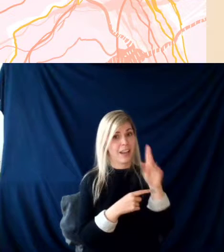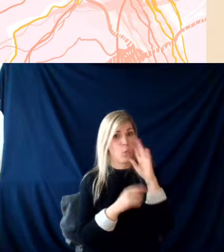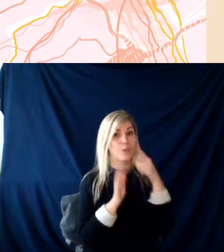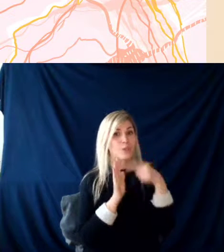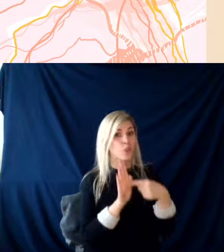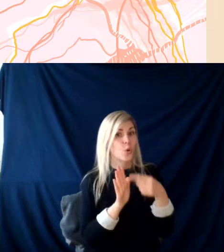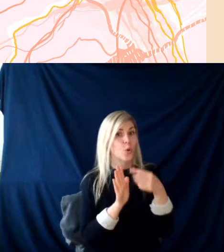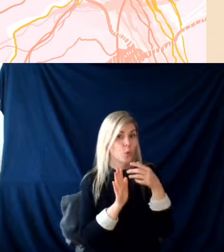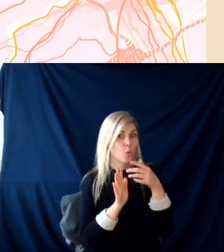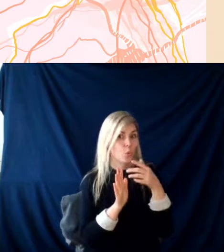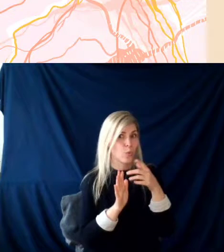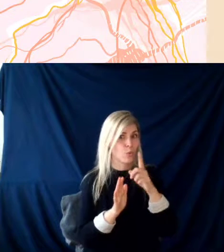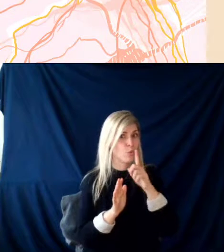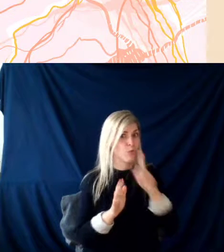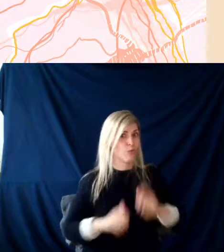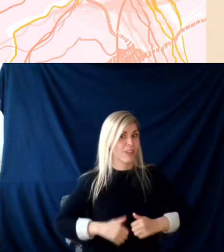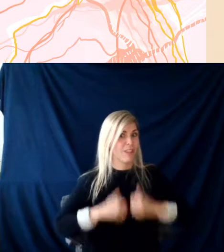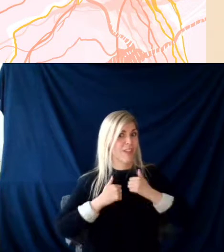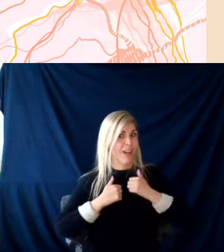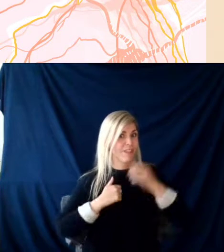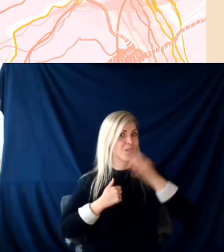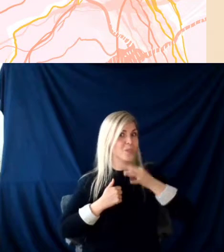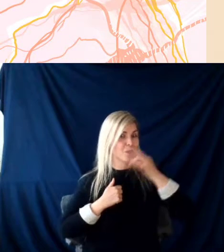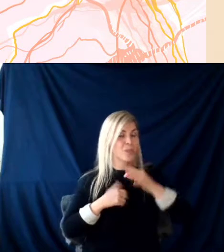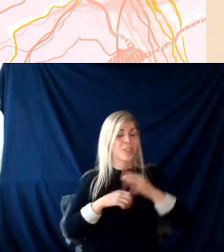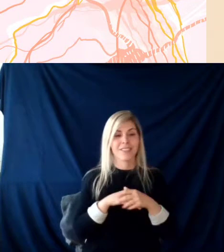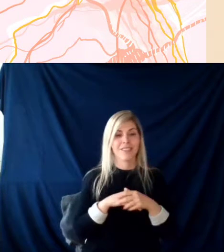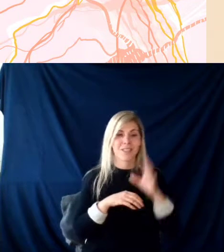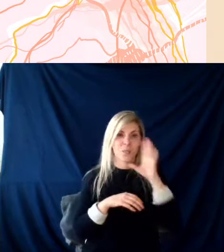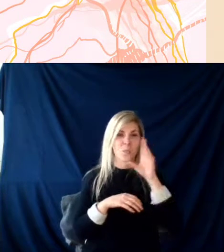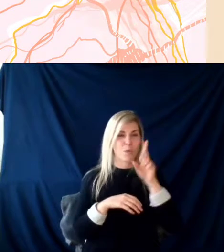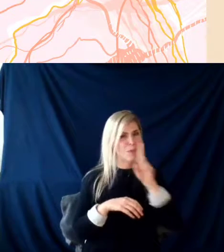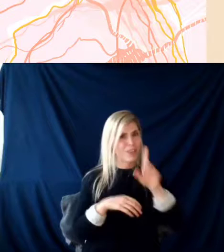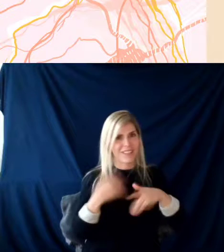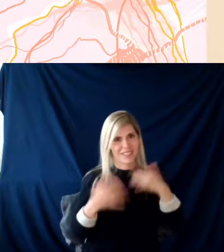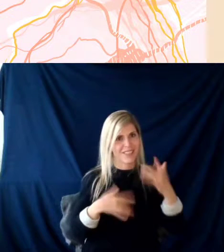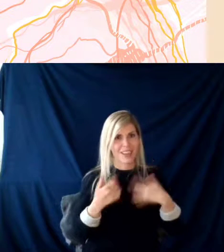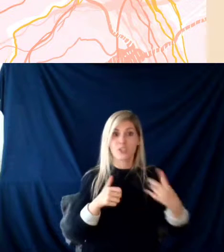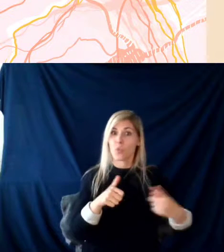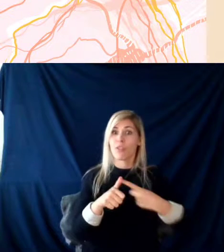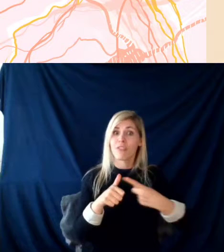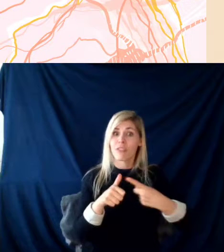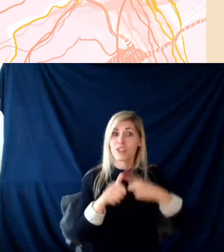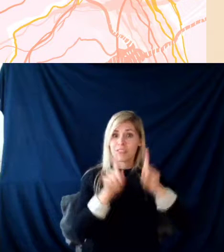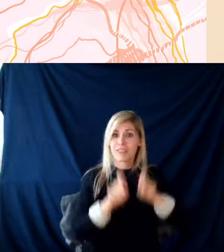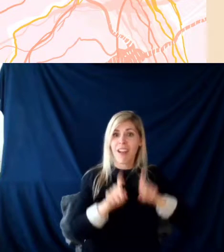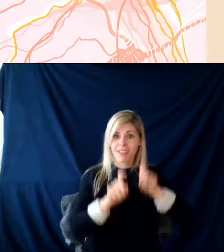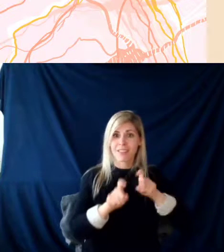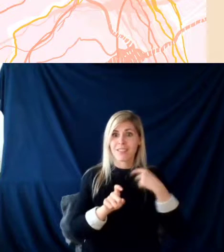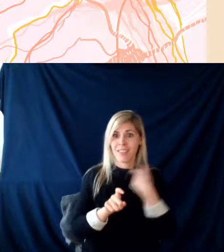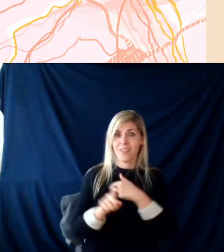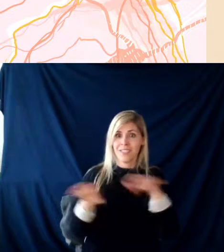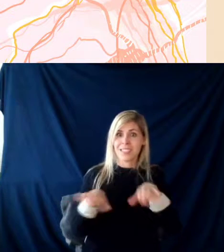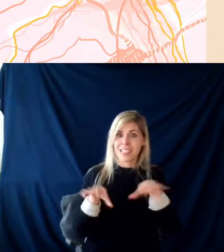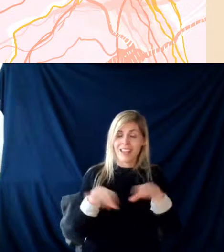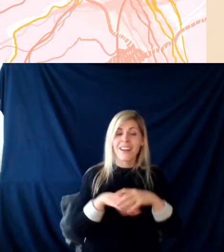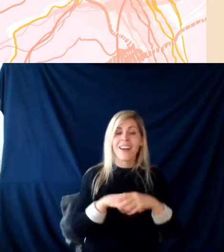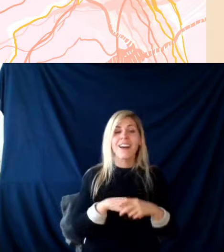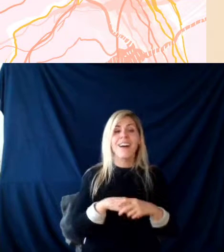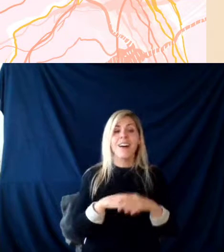this in person very soon. And that should be really exciting. So the first test that we